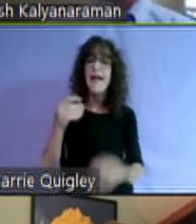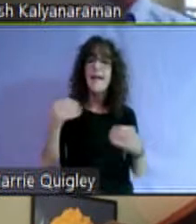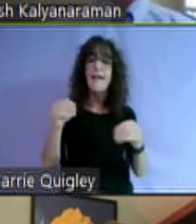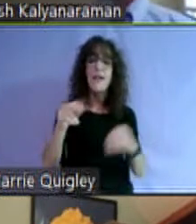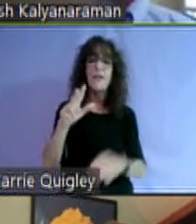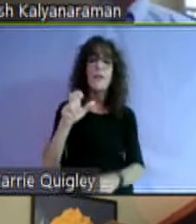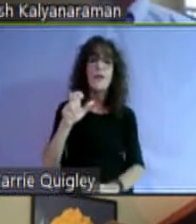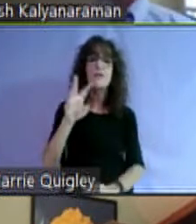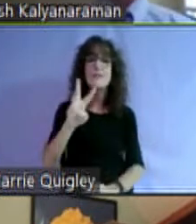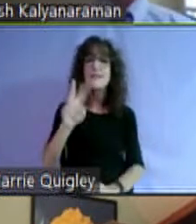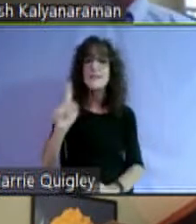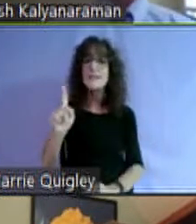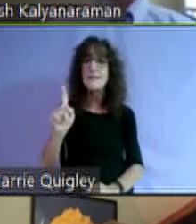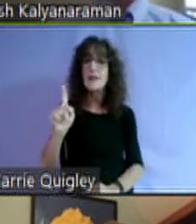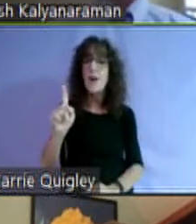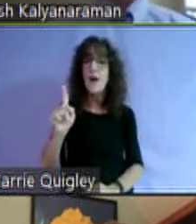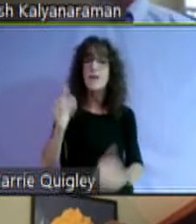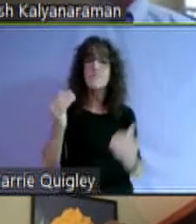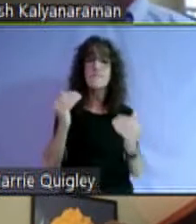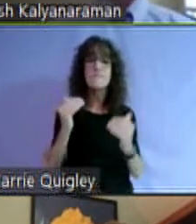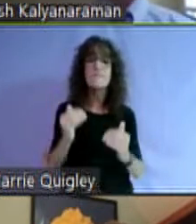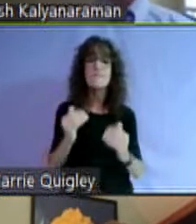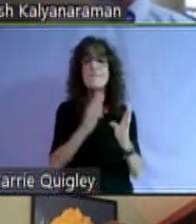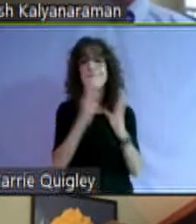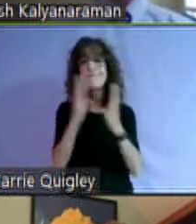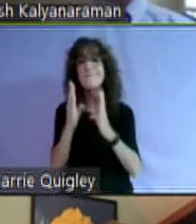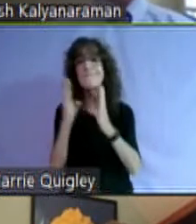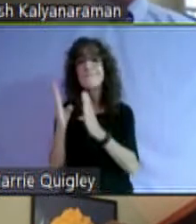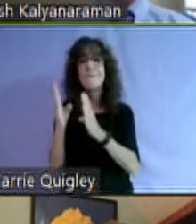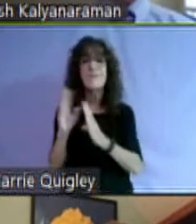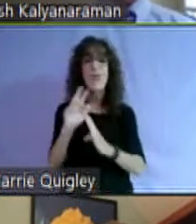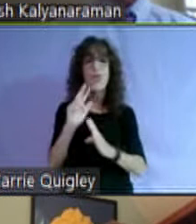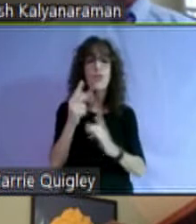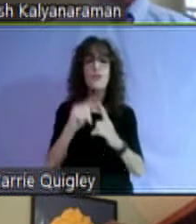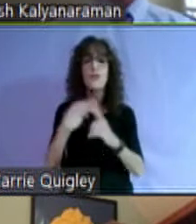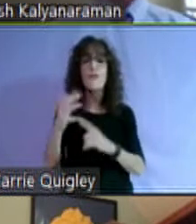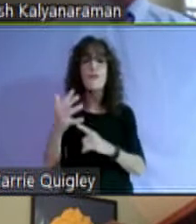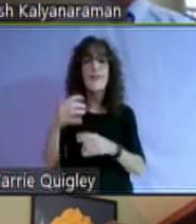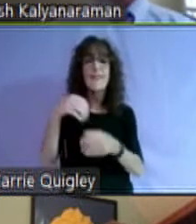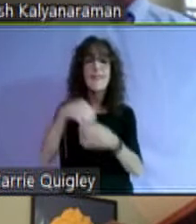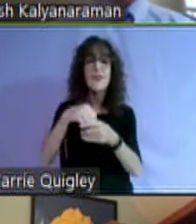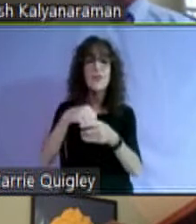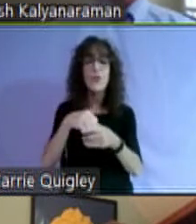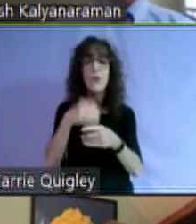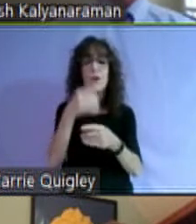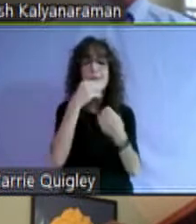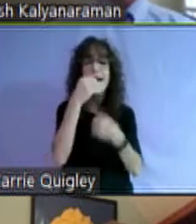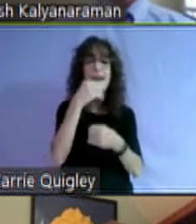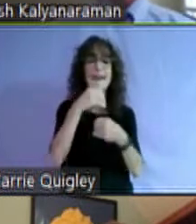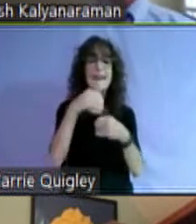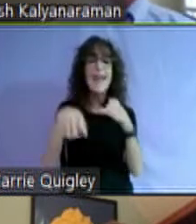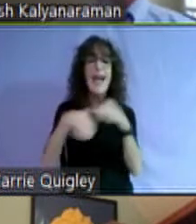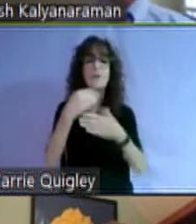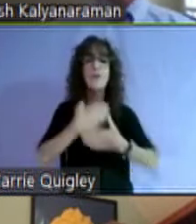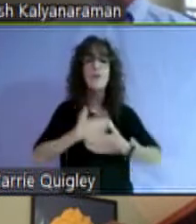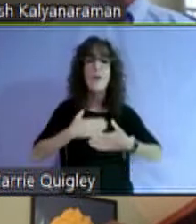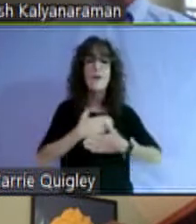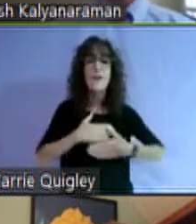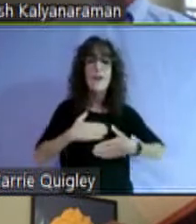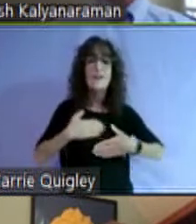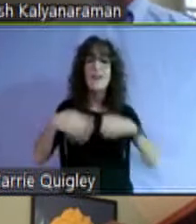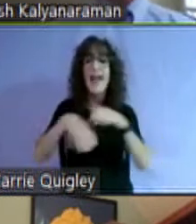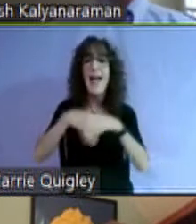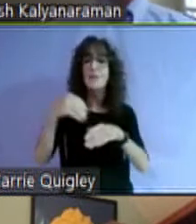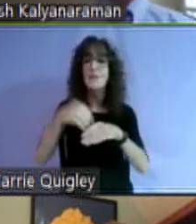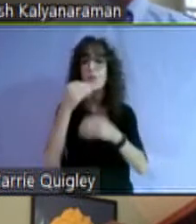361. And then the 3rd through 5th are indoor dining, outdoor rec, and outdoor